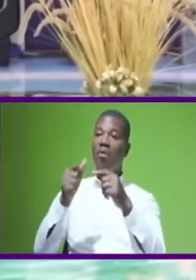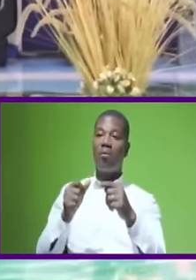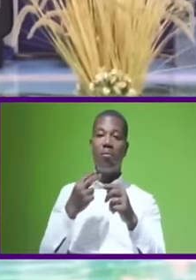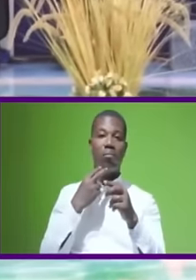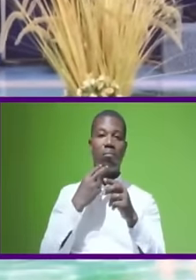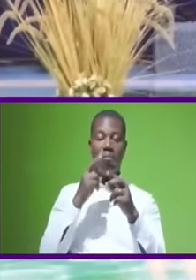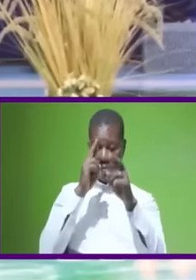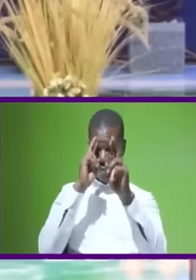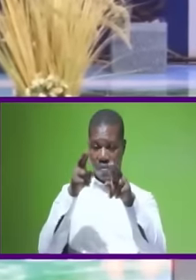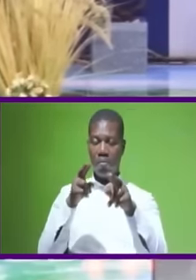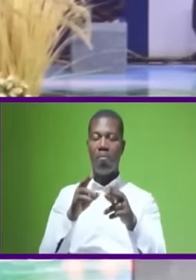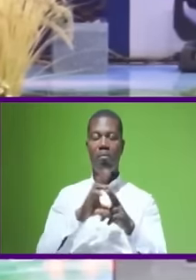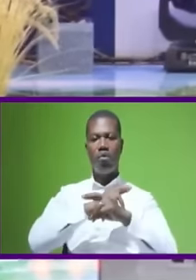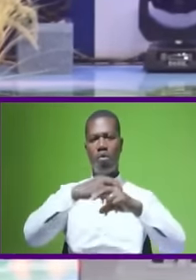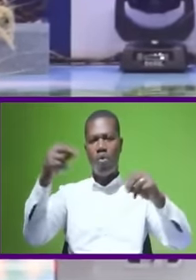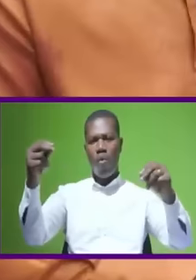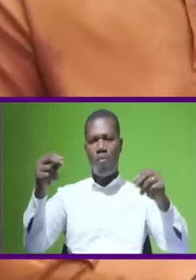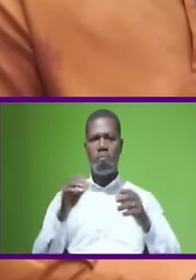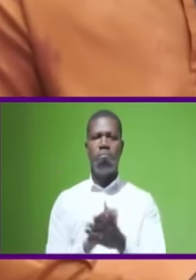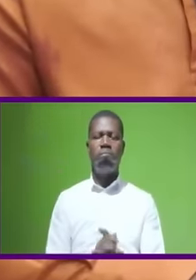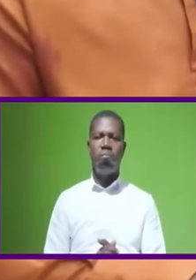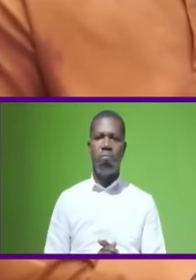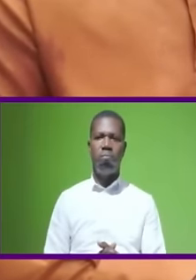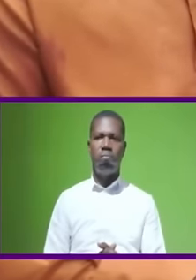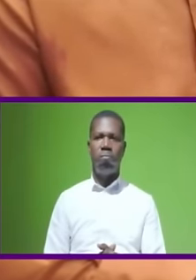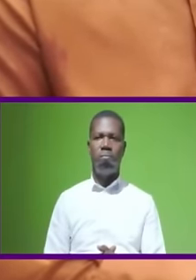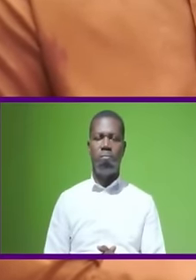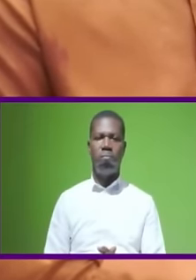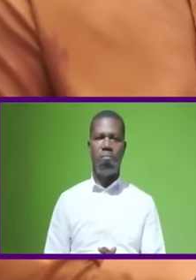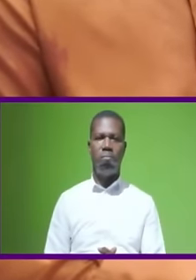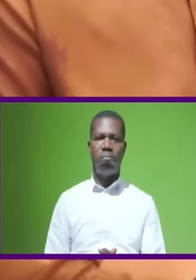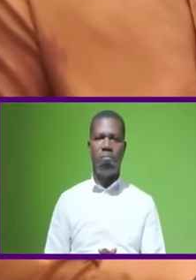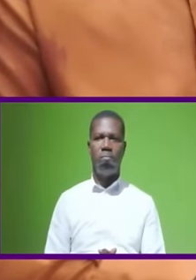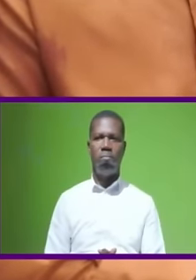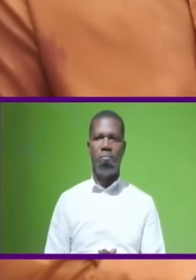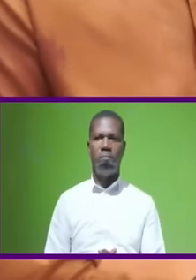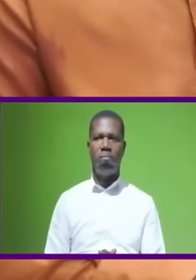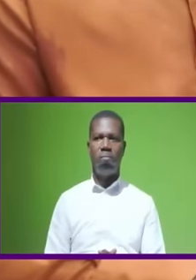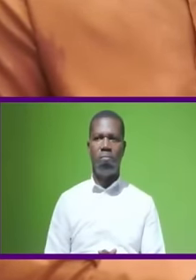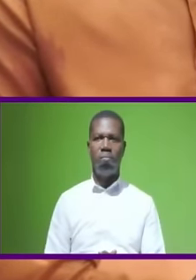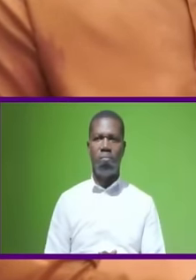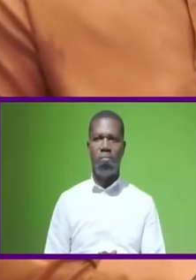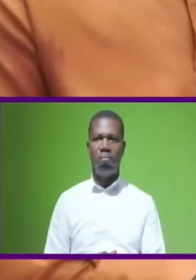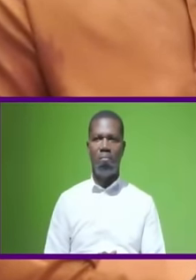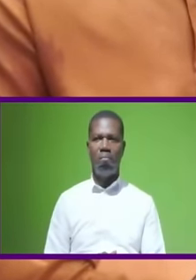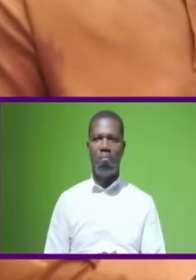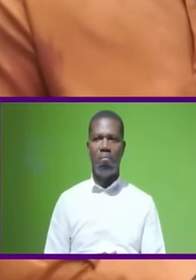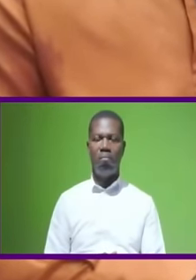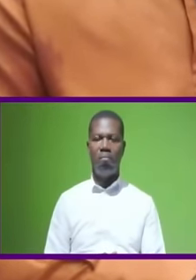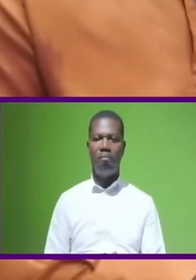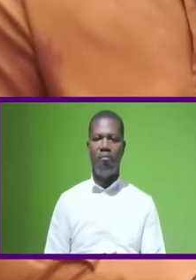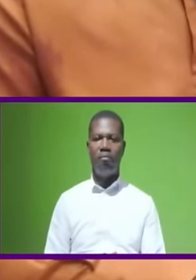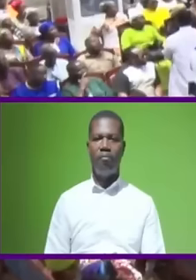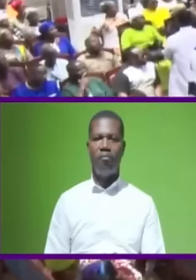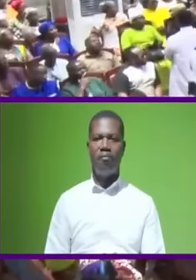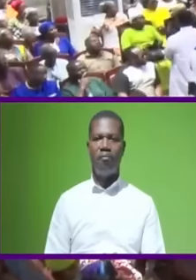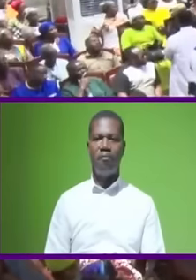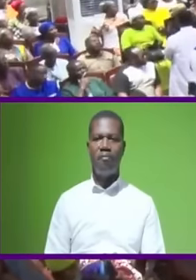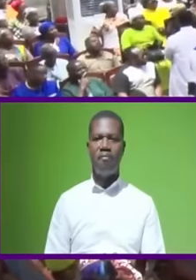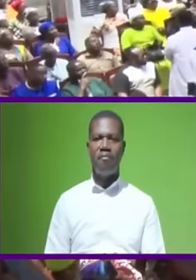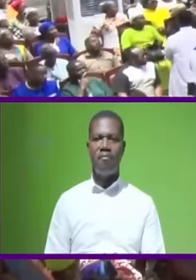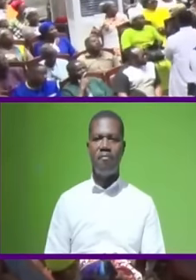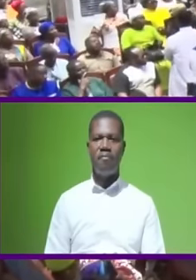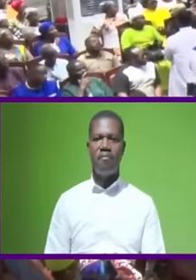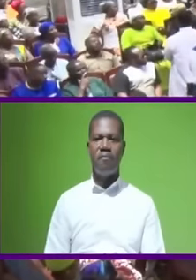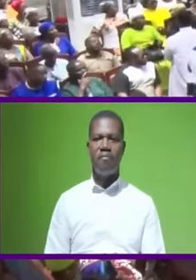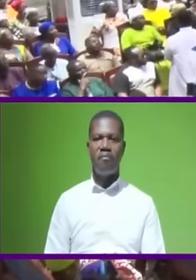And up to today or now, the whole world knows of the existence of God. And when Jesus Christ himself came, the world did not pay